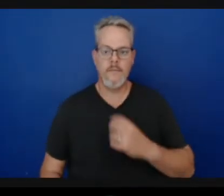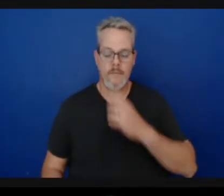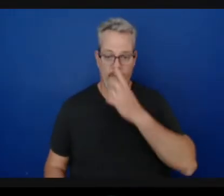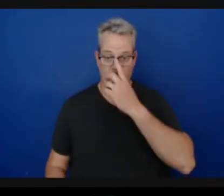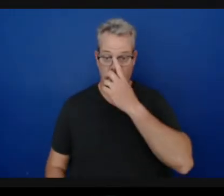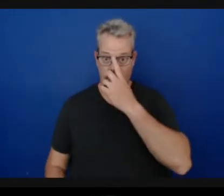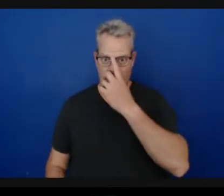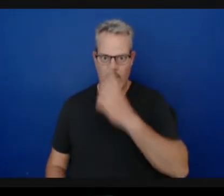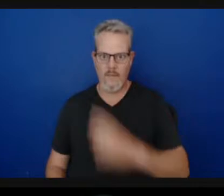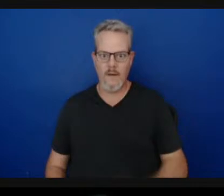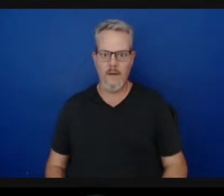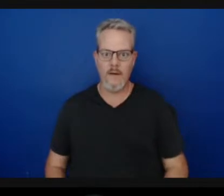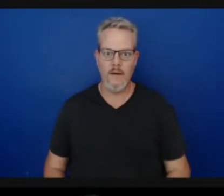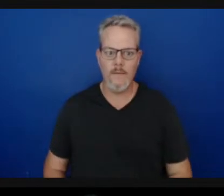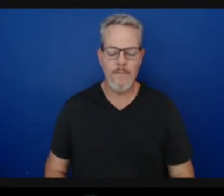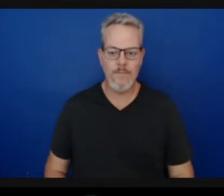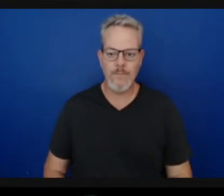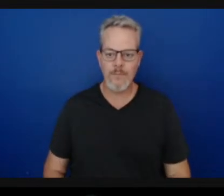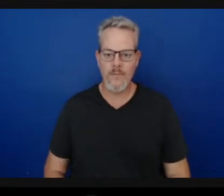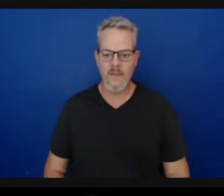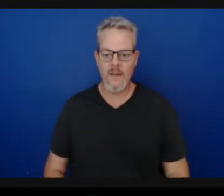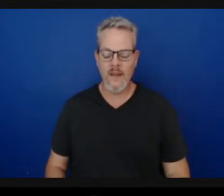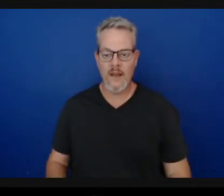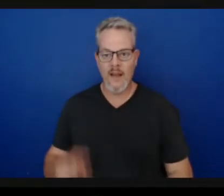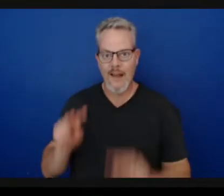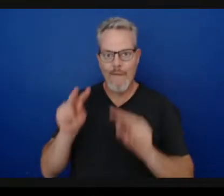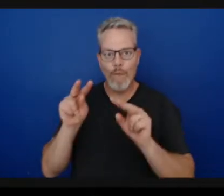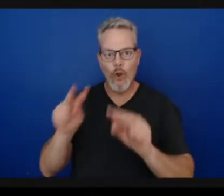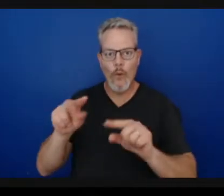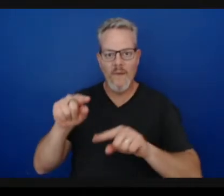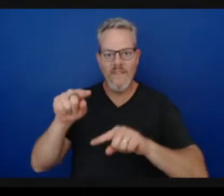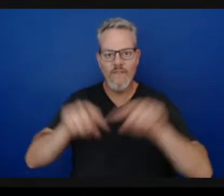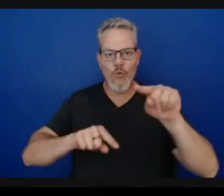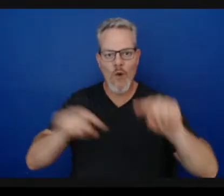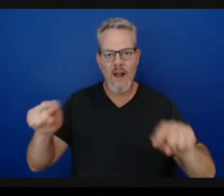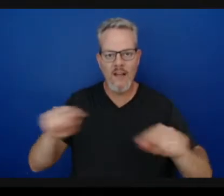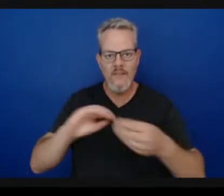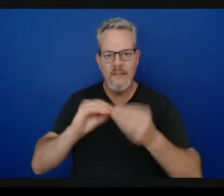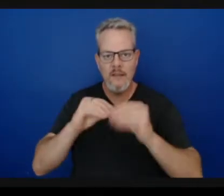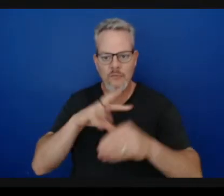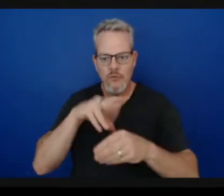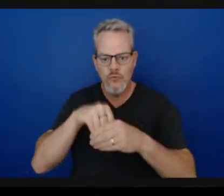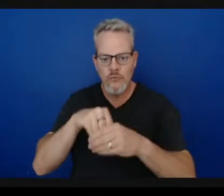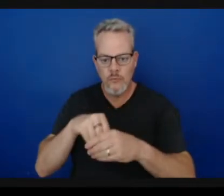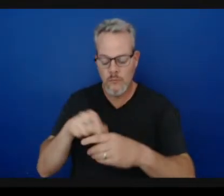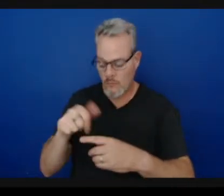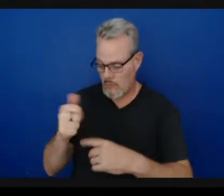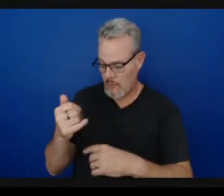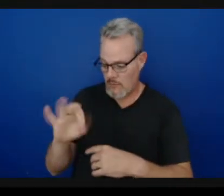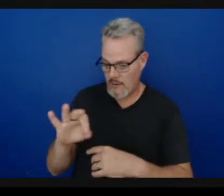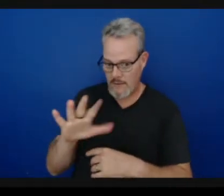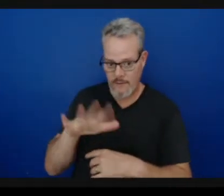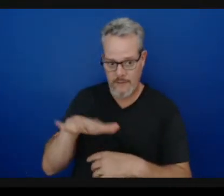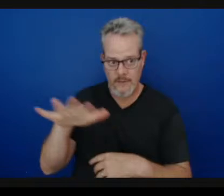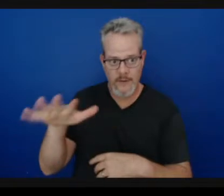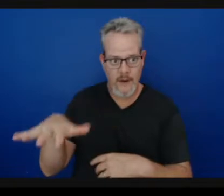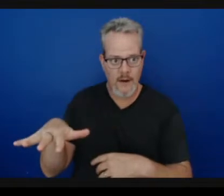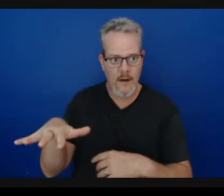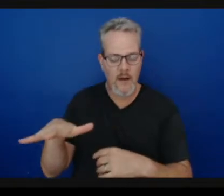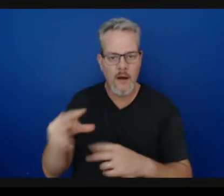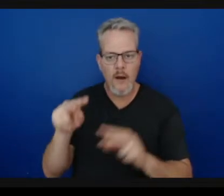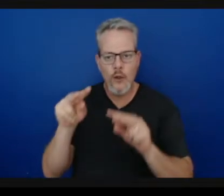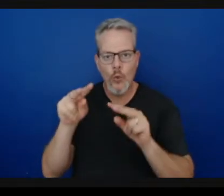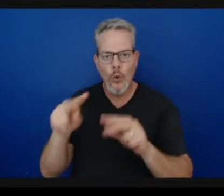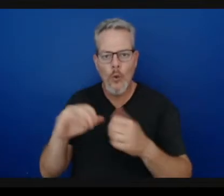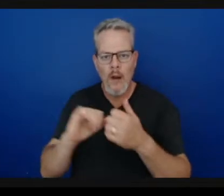we look at the dynamics of like, if we look at 55 and we'll look at the pattern of how